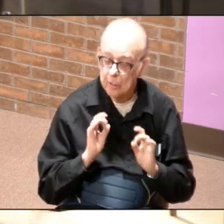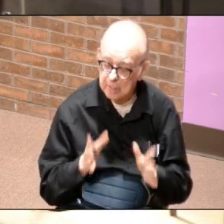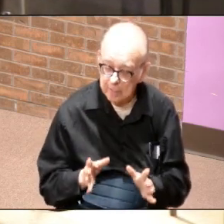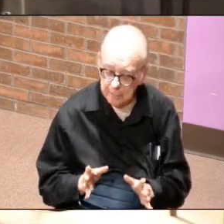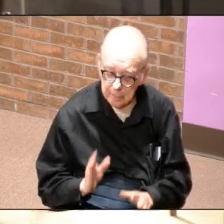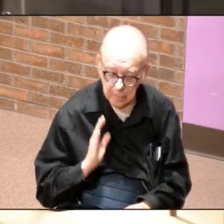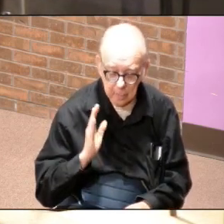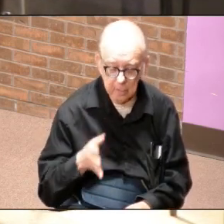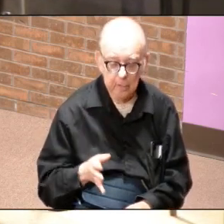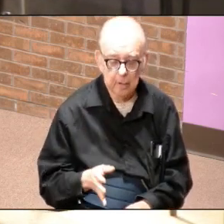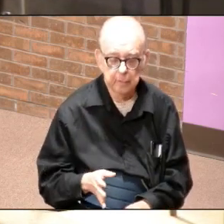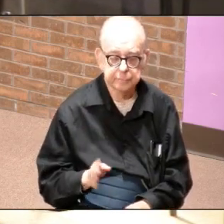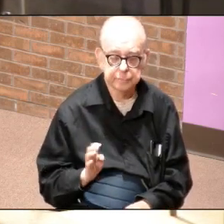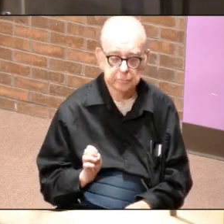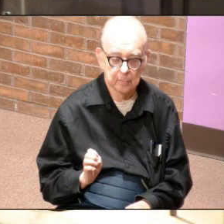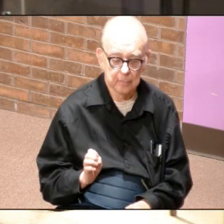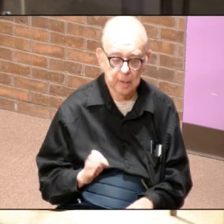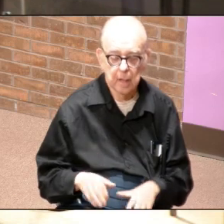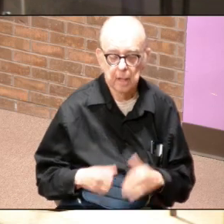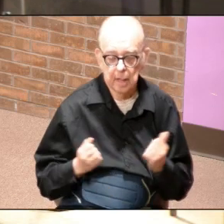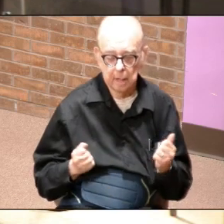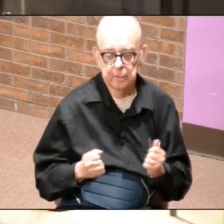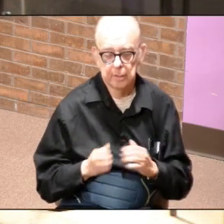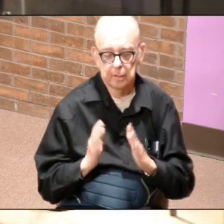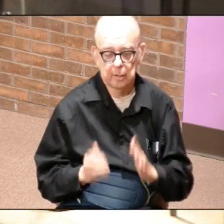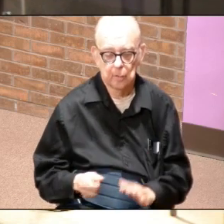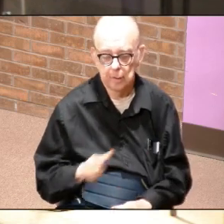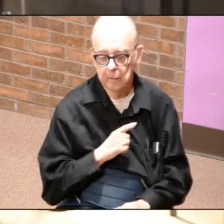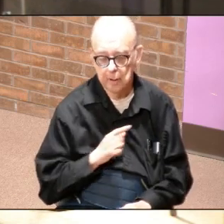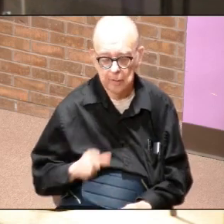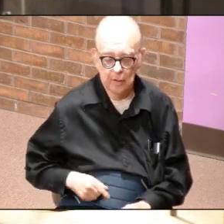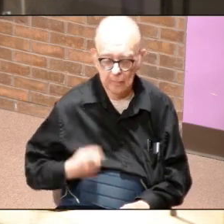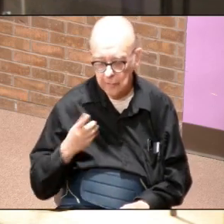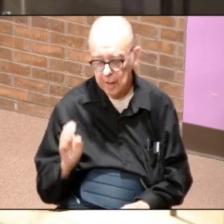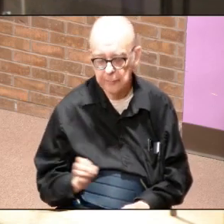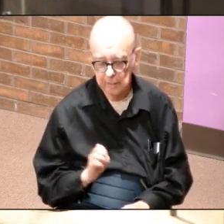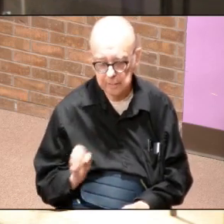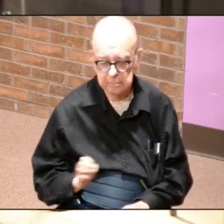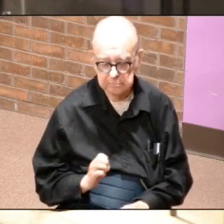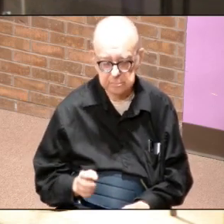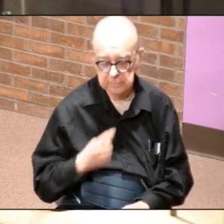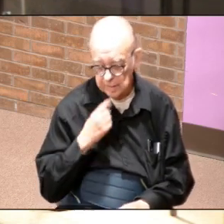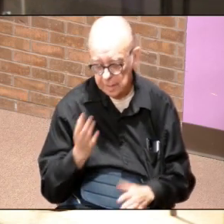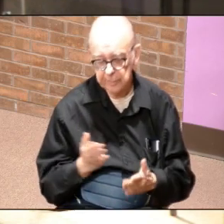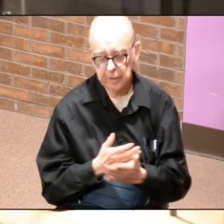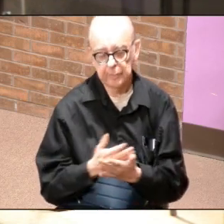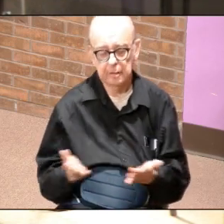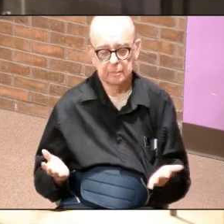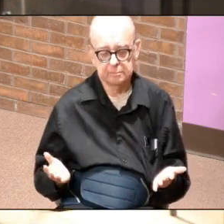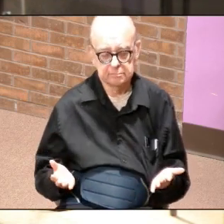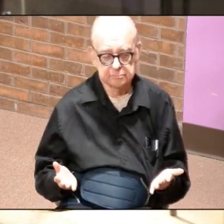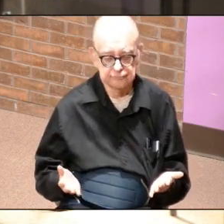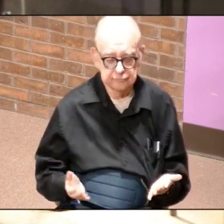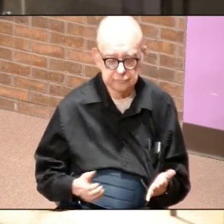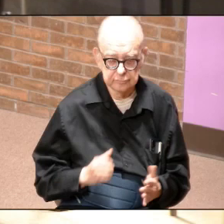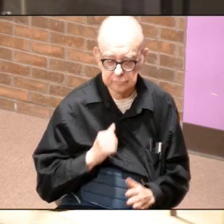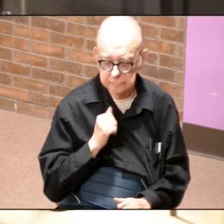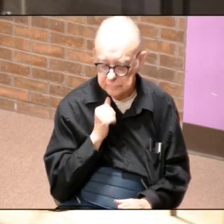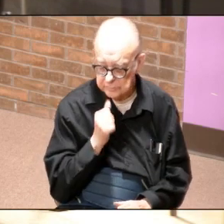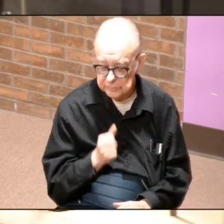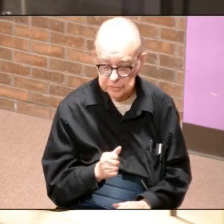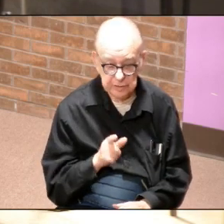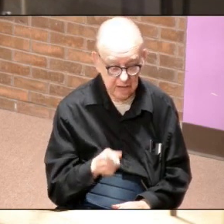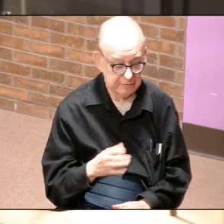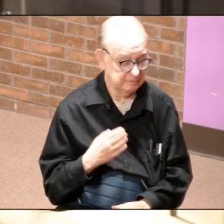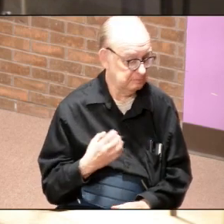says you're going to be or dwell in the house of the Lord forever. And may I say this to you? You're not going to